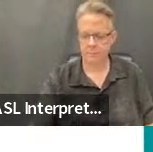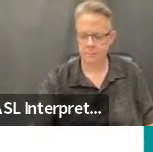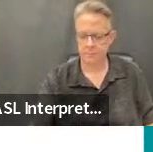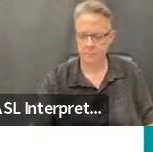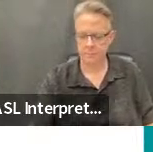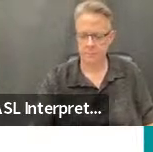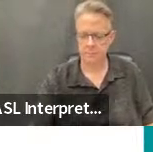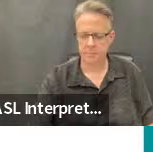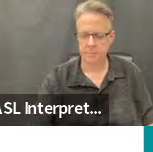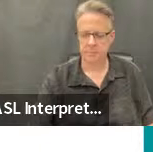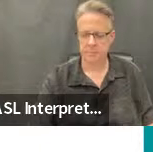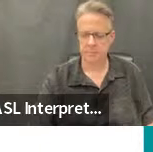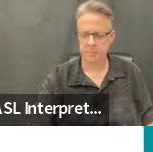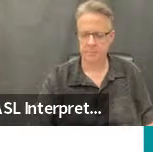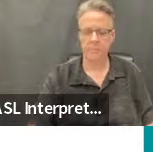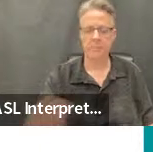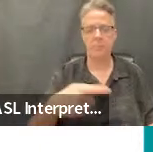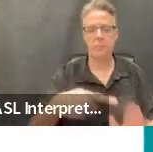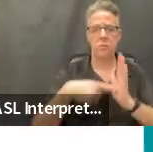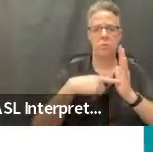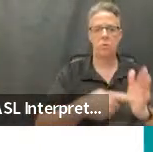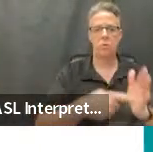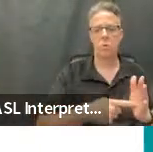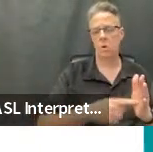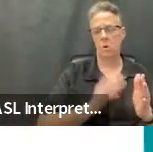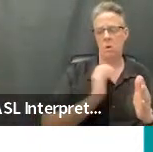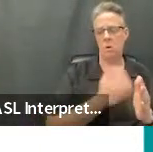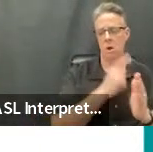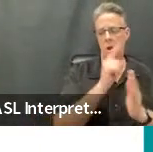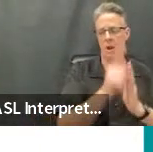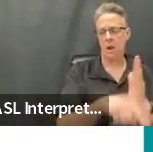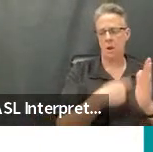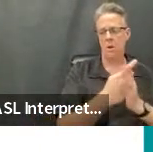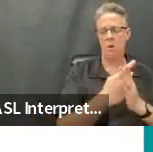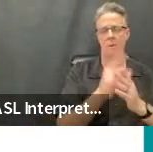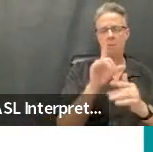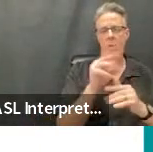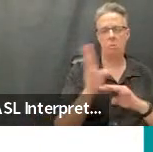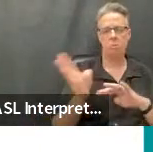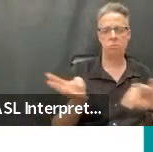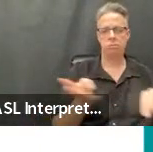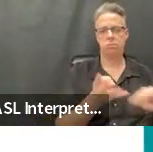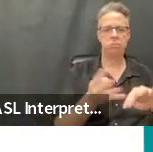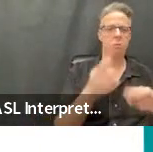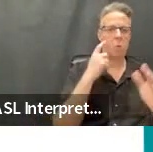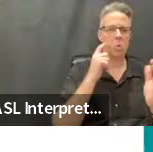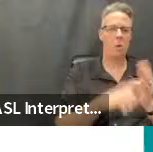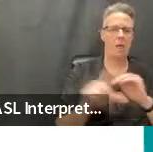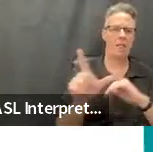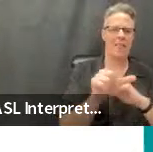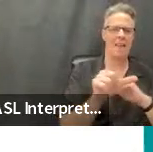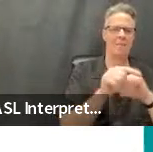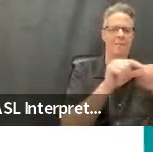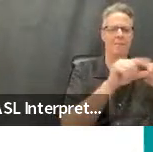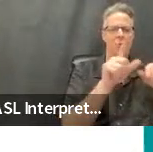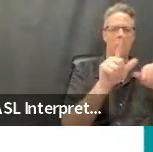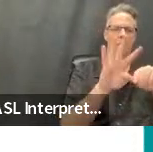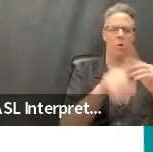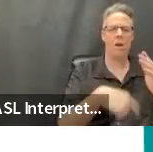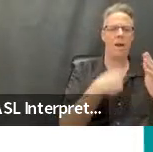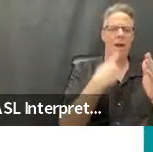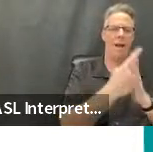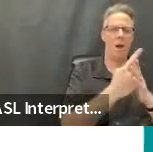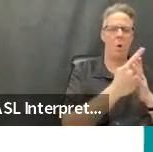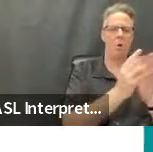So what this is showing is kind of our hourly flow rates. I know it's kind of tough to see, but on the left is kind of a 24-hour profile. This is